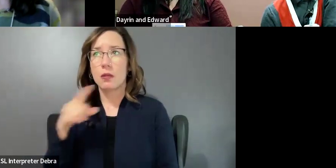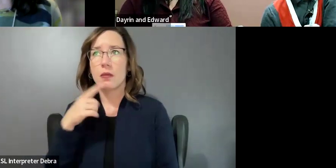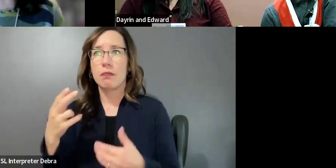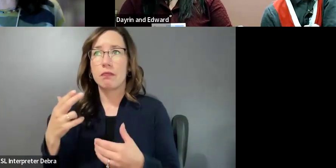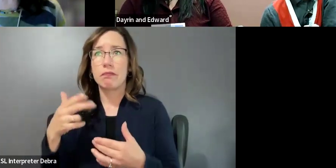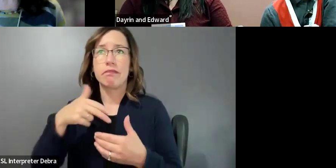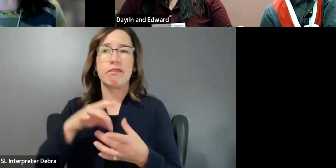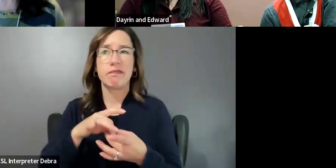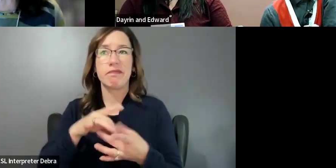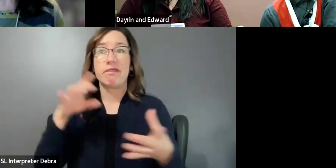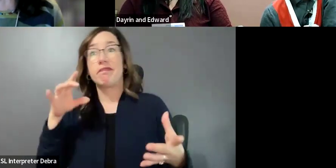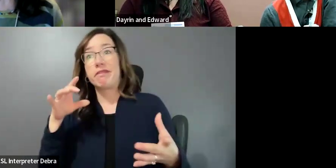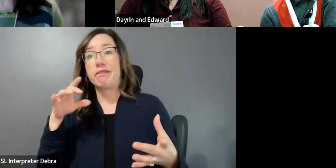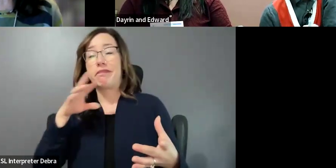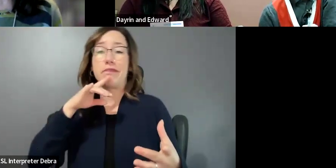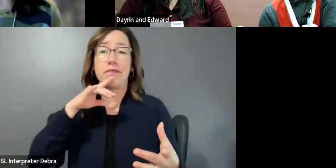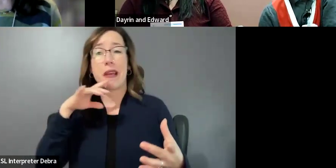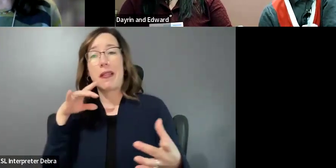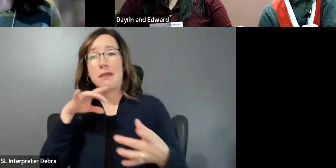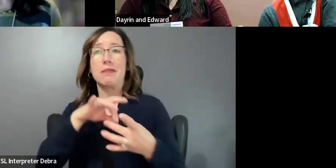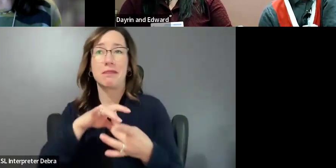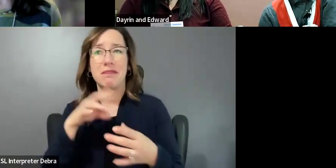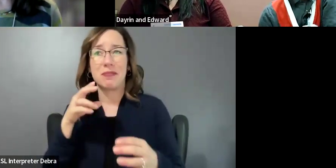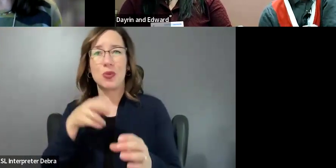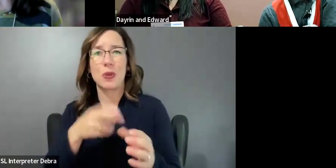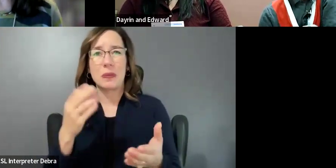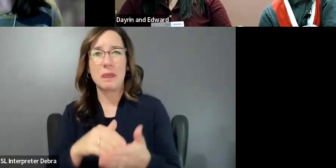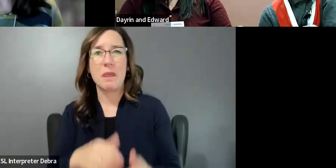She got cut off just as she was trying to speak before. So Kimberly?